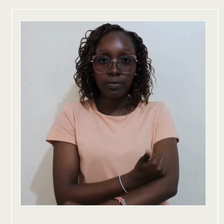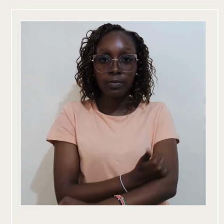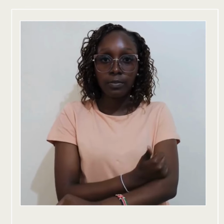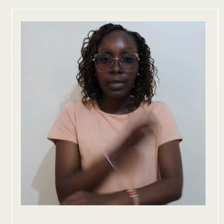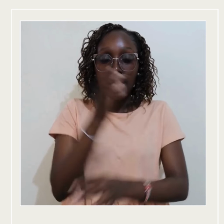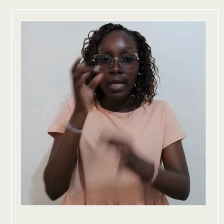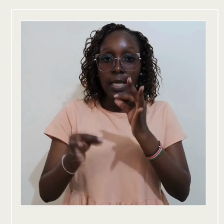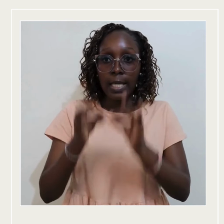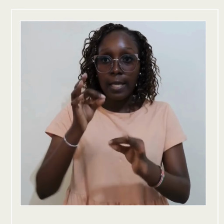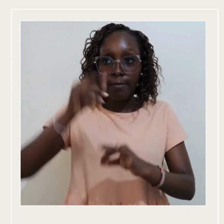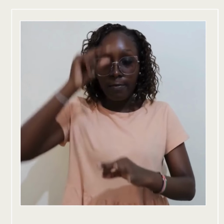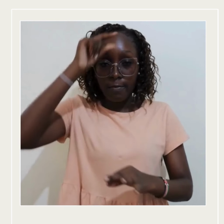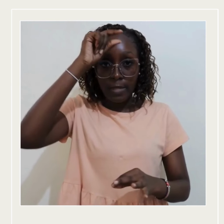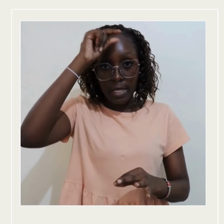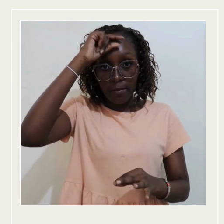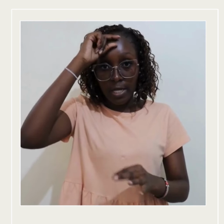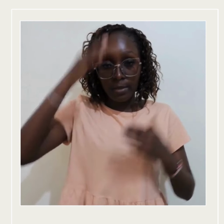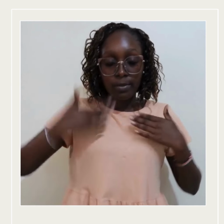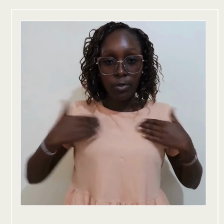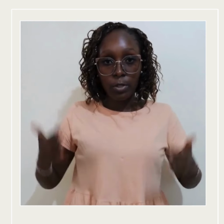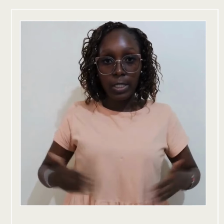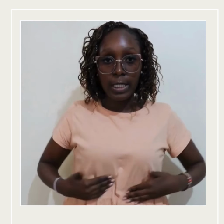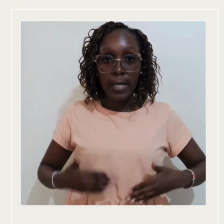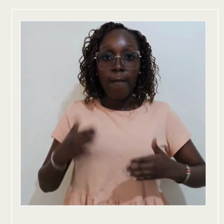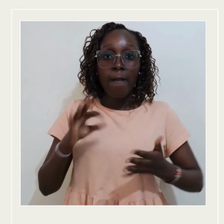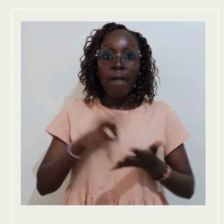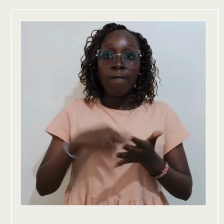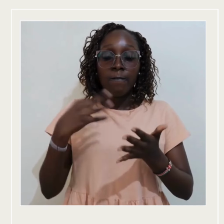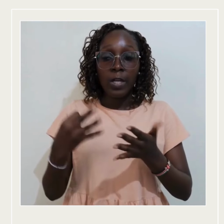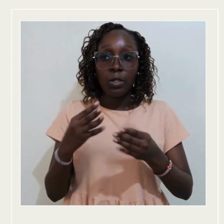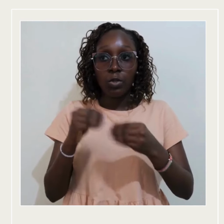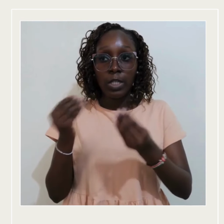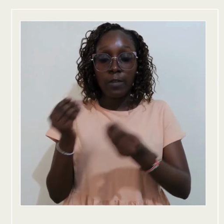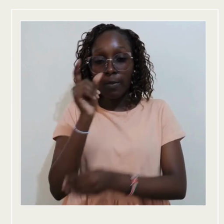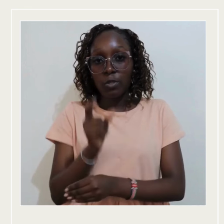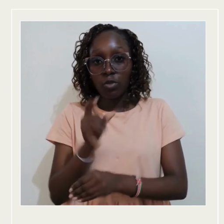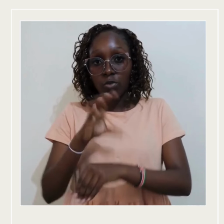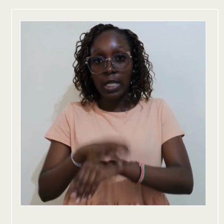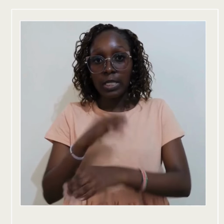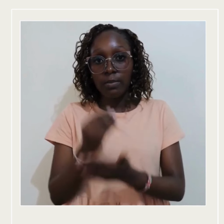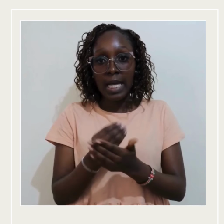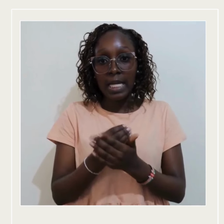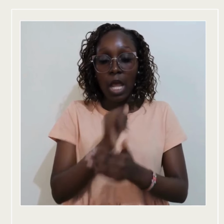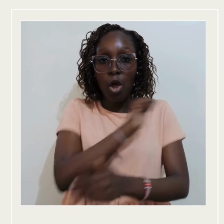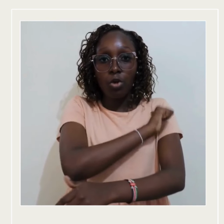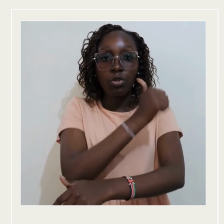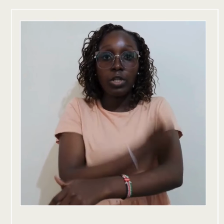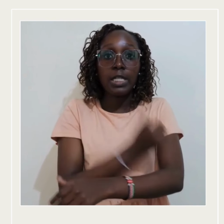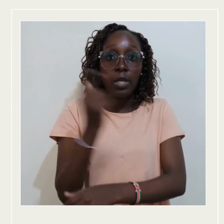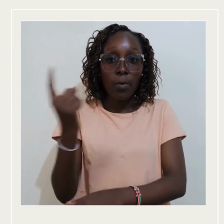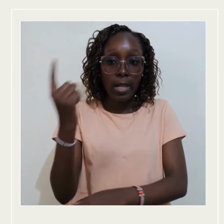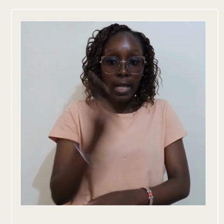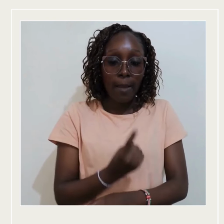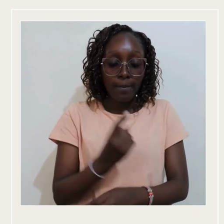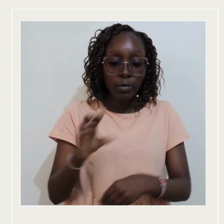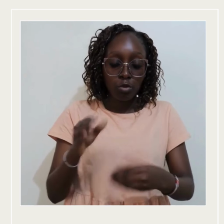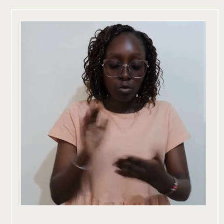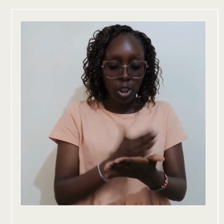If the governing body fails to designate a recipient, the authority will step in to allocate the